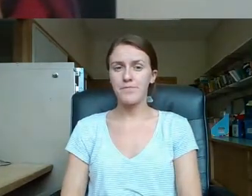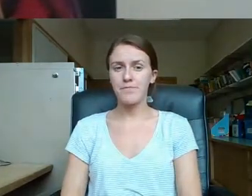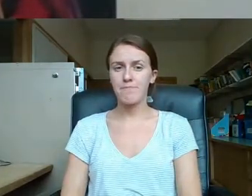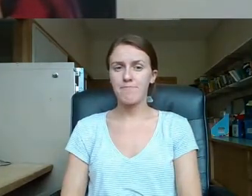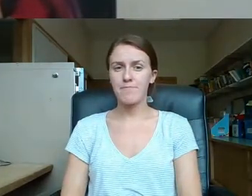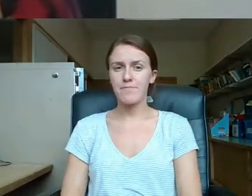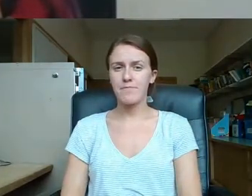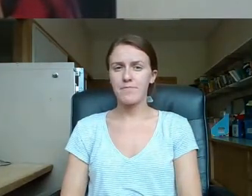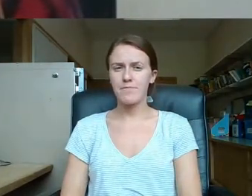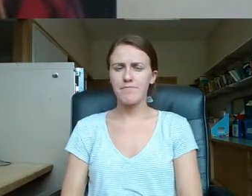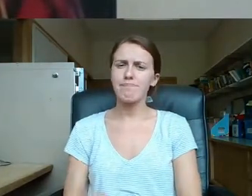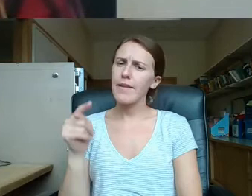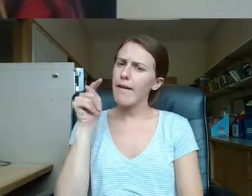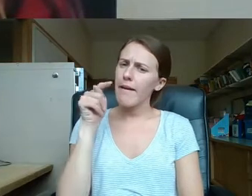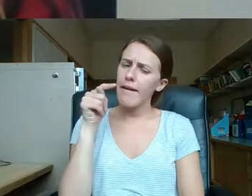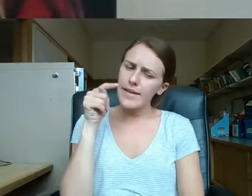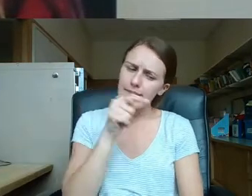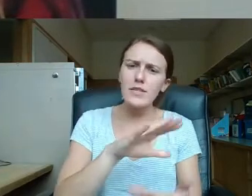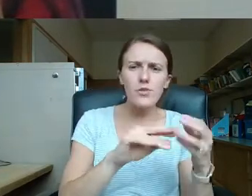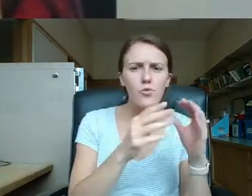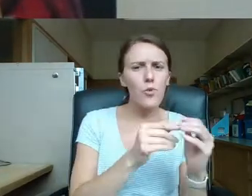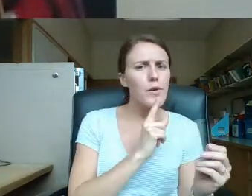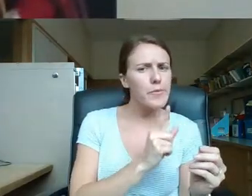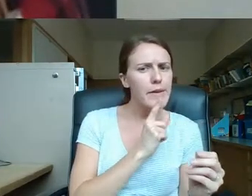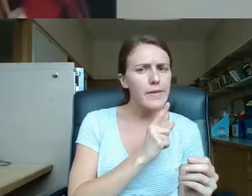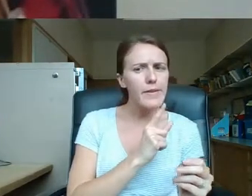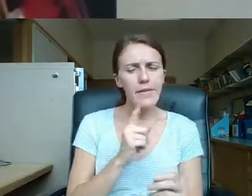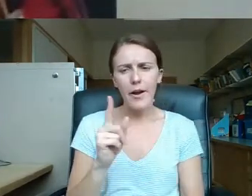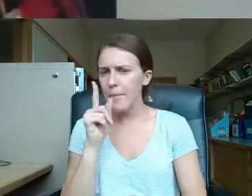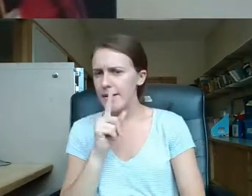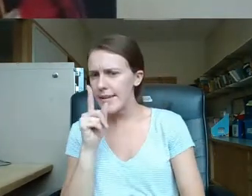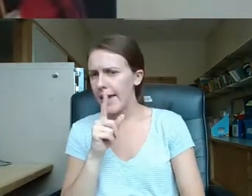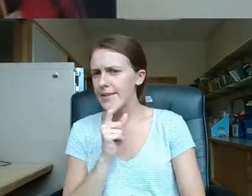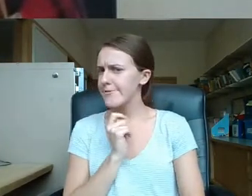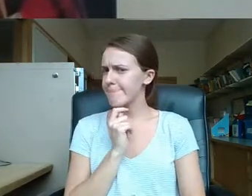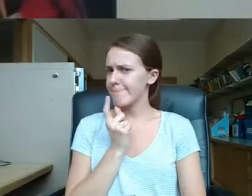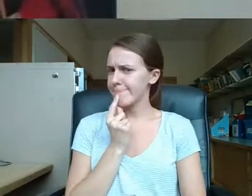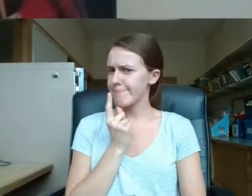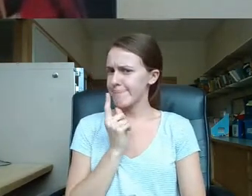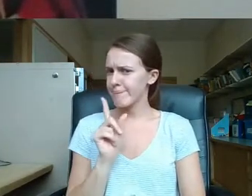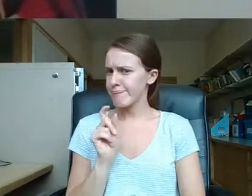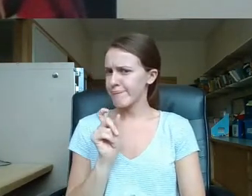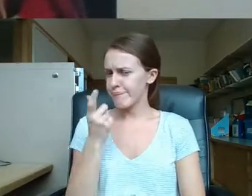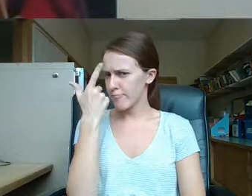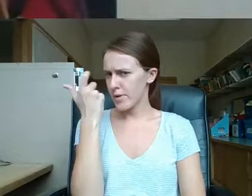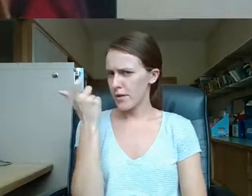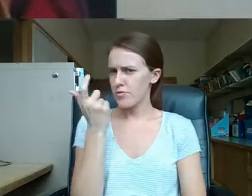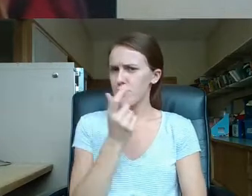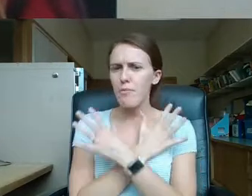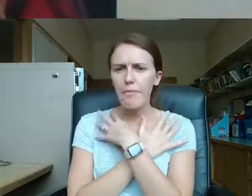is for real or pretend, I wonder. Because do bears really wear